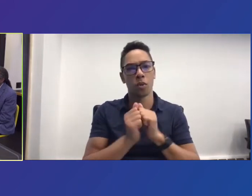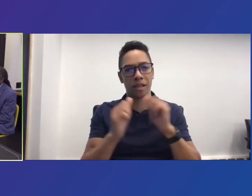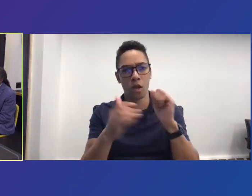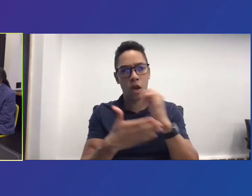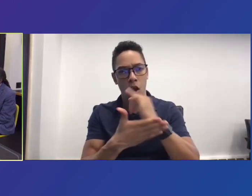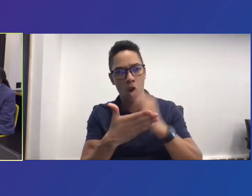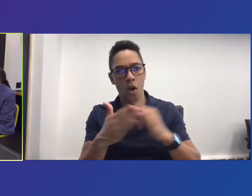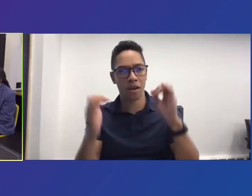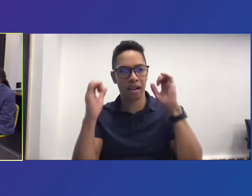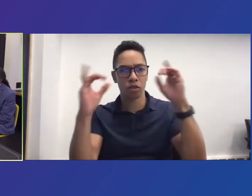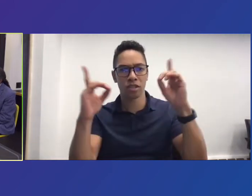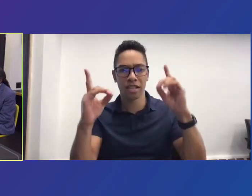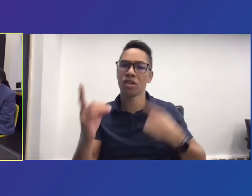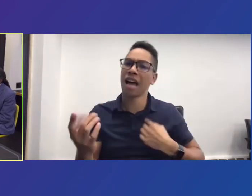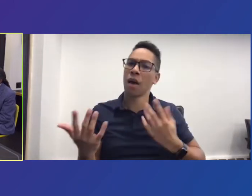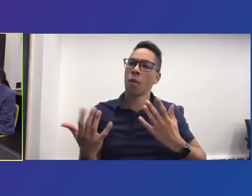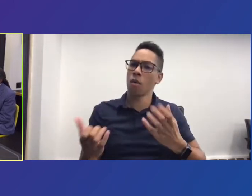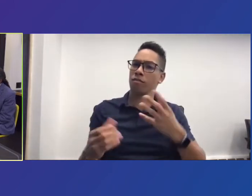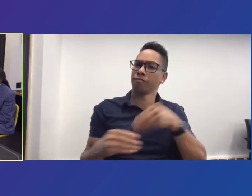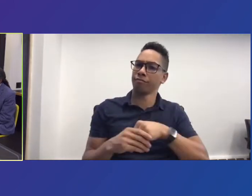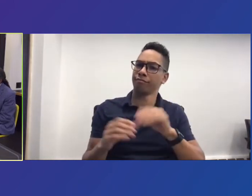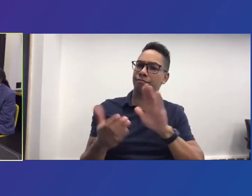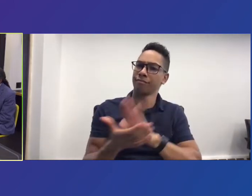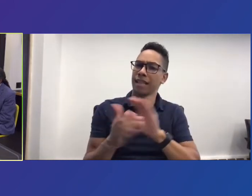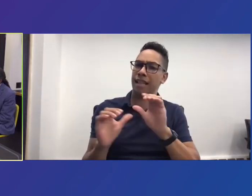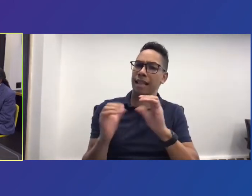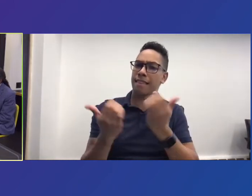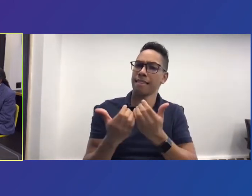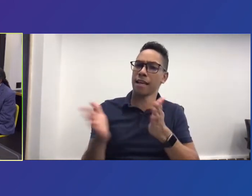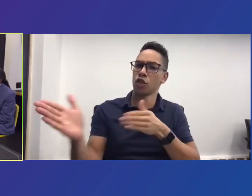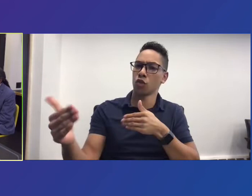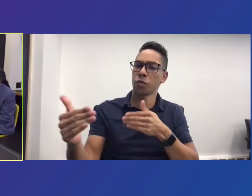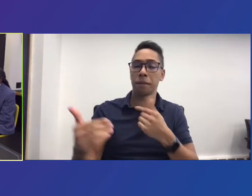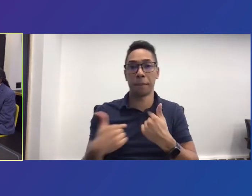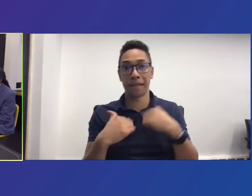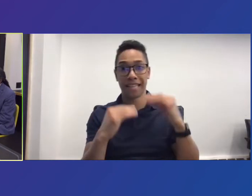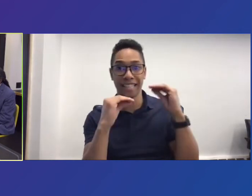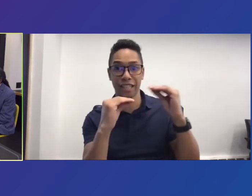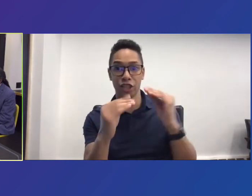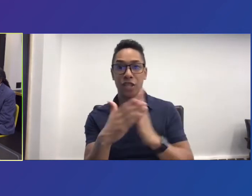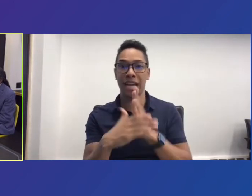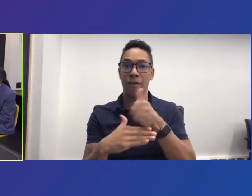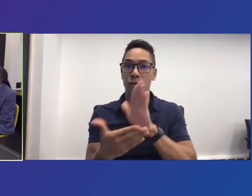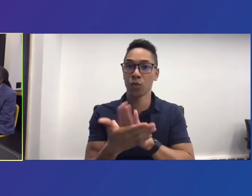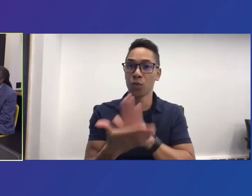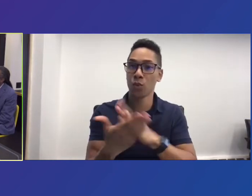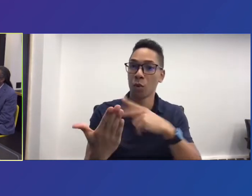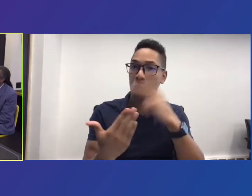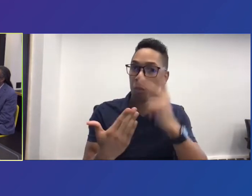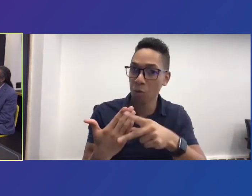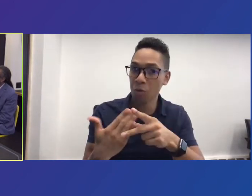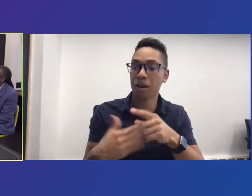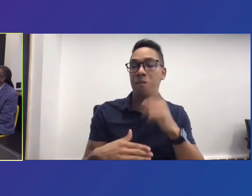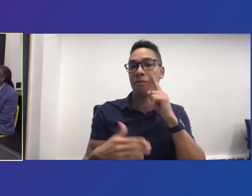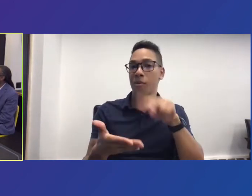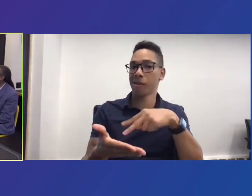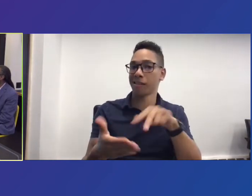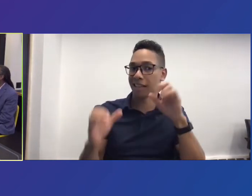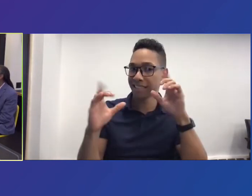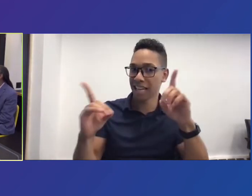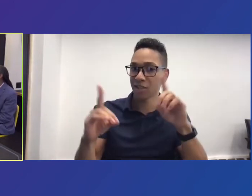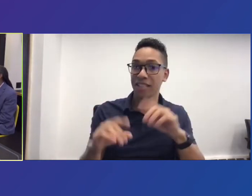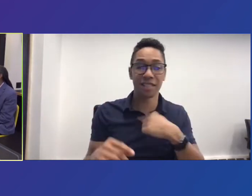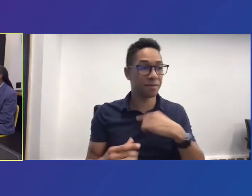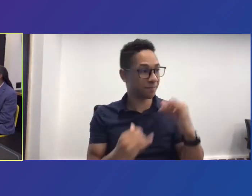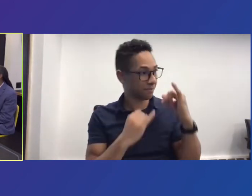think I want to be the one in the classroom now. So that was led to me teaching and after school programs and then going for the MA in dance education. Like Nina, I